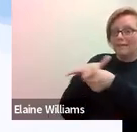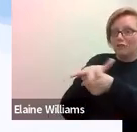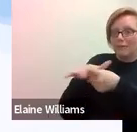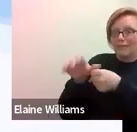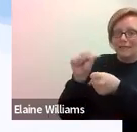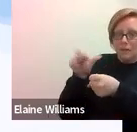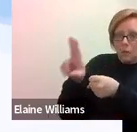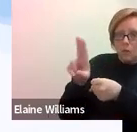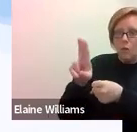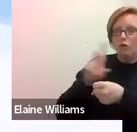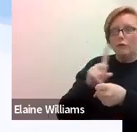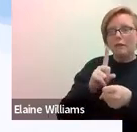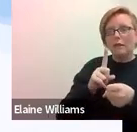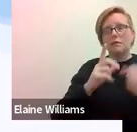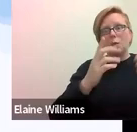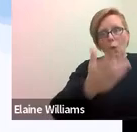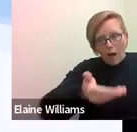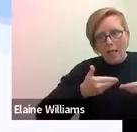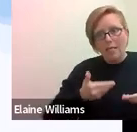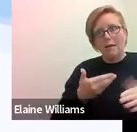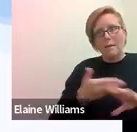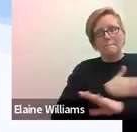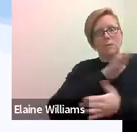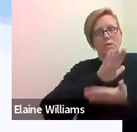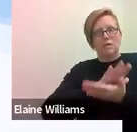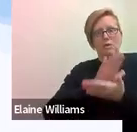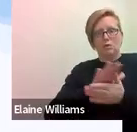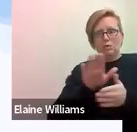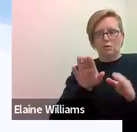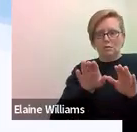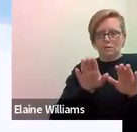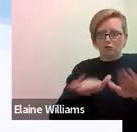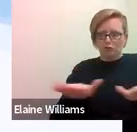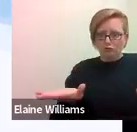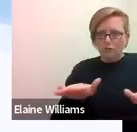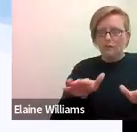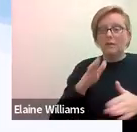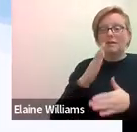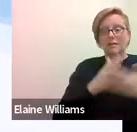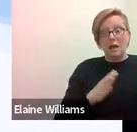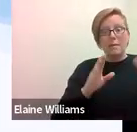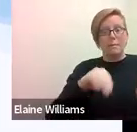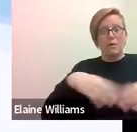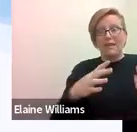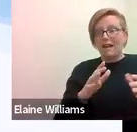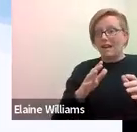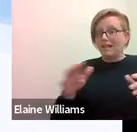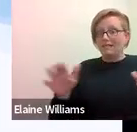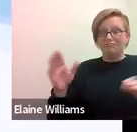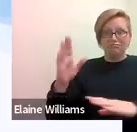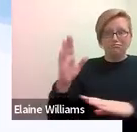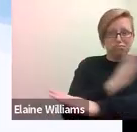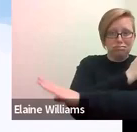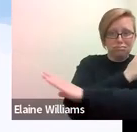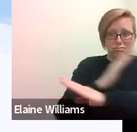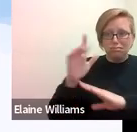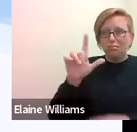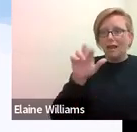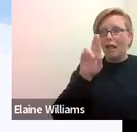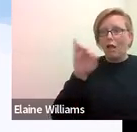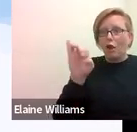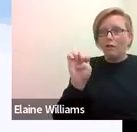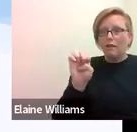embracing preschool children. There are districts who are now providing a full continuum of LRE support.